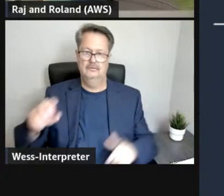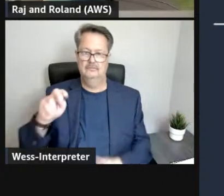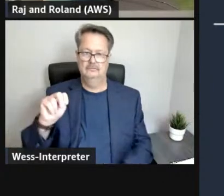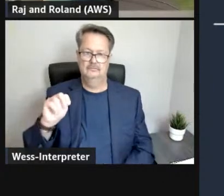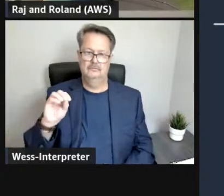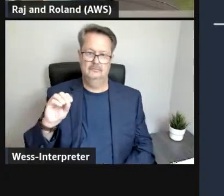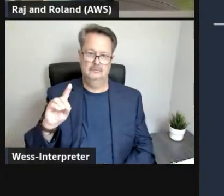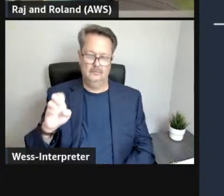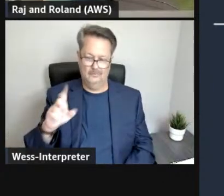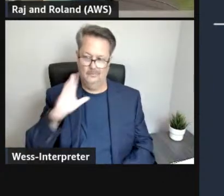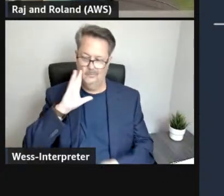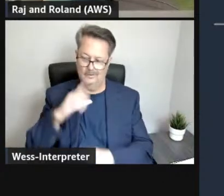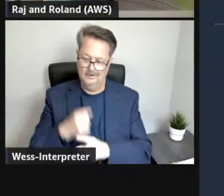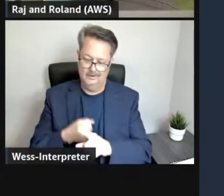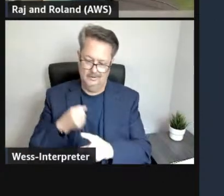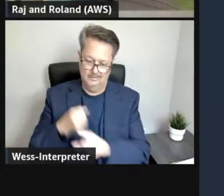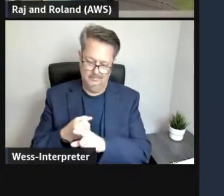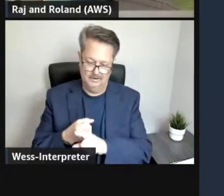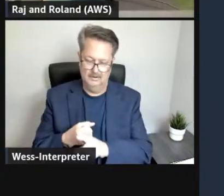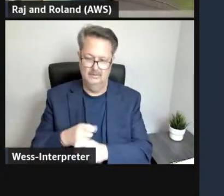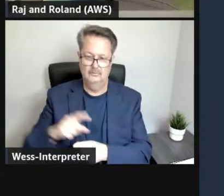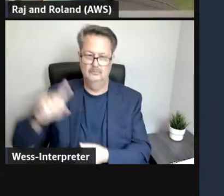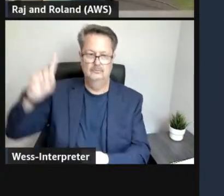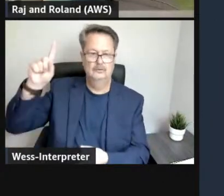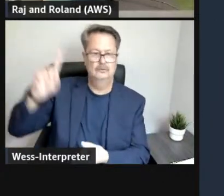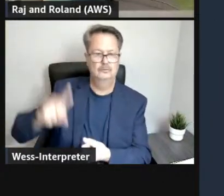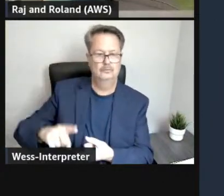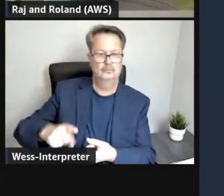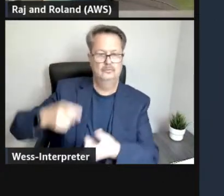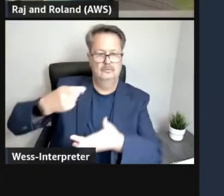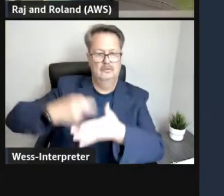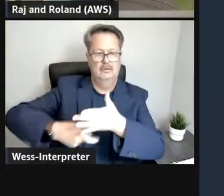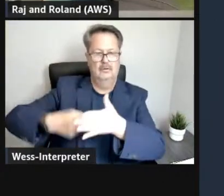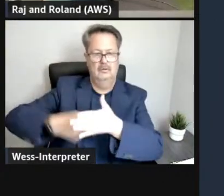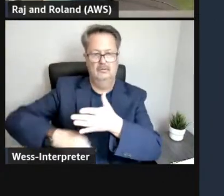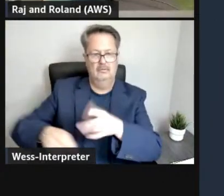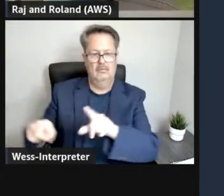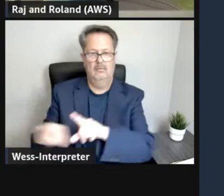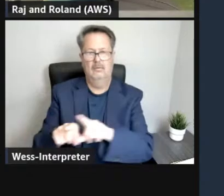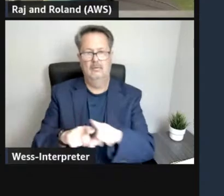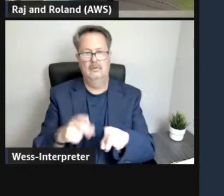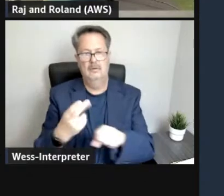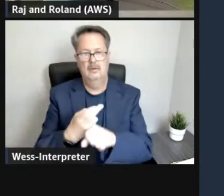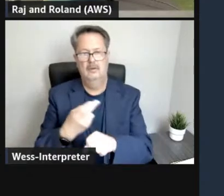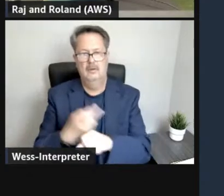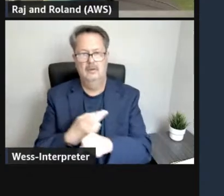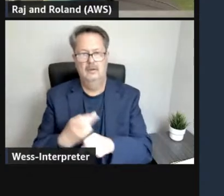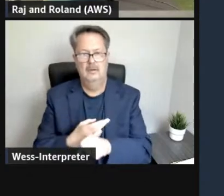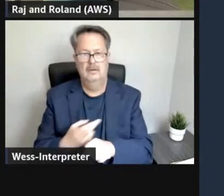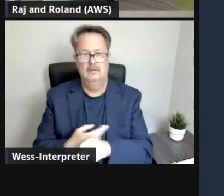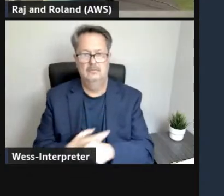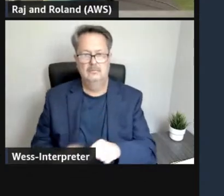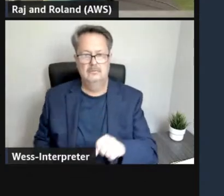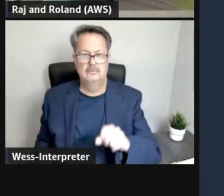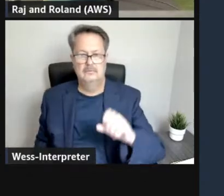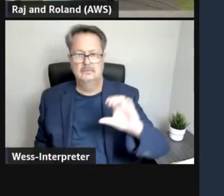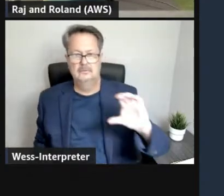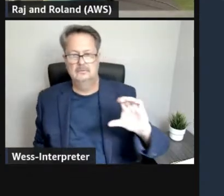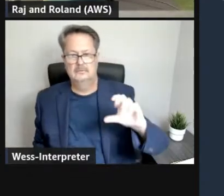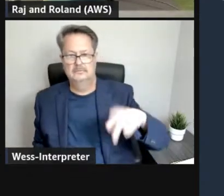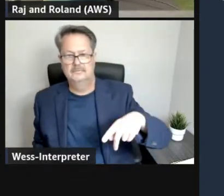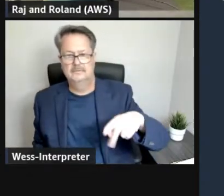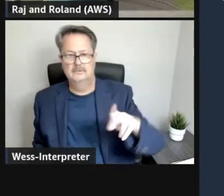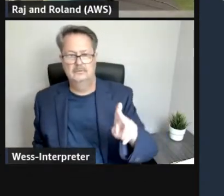pack those, leading to reduced cost. You can also use namespace resource quota to allocate allowed compute to each